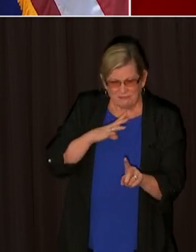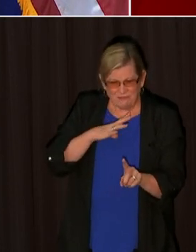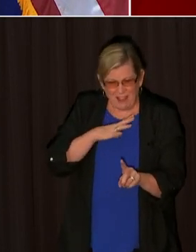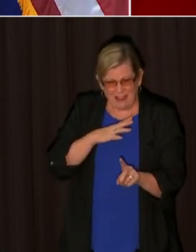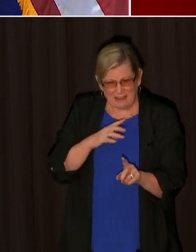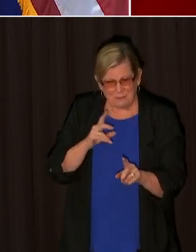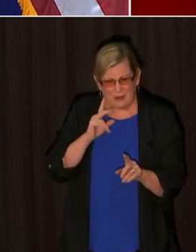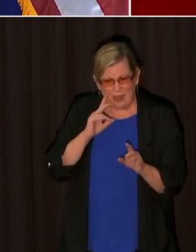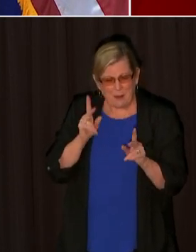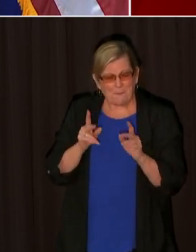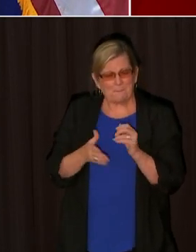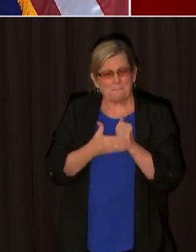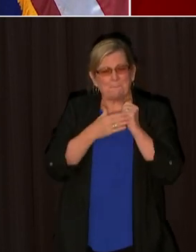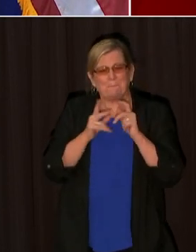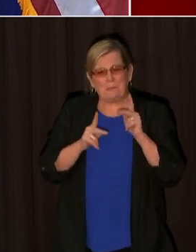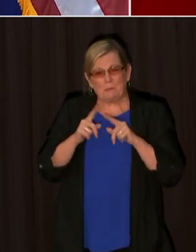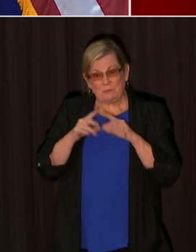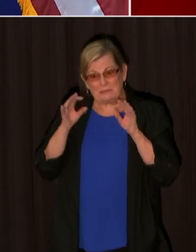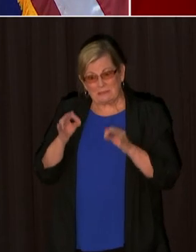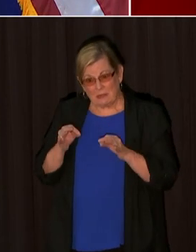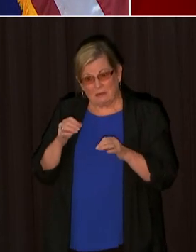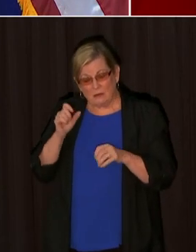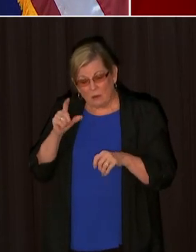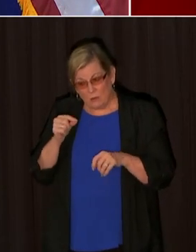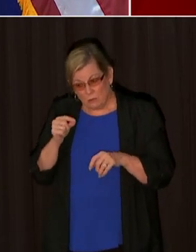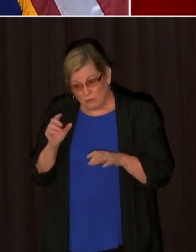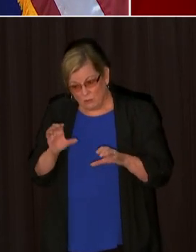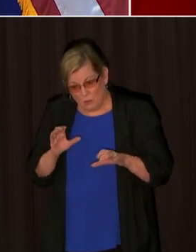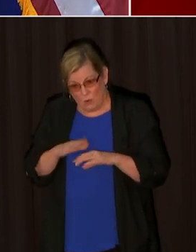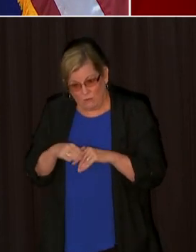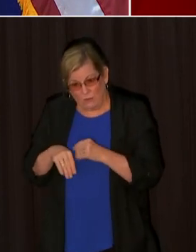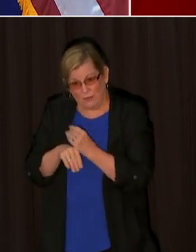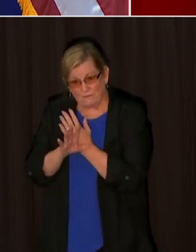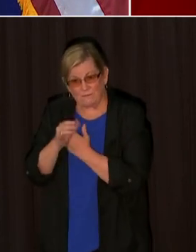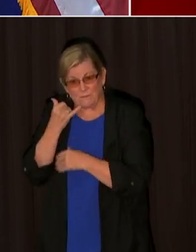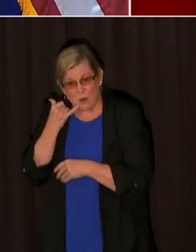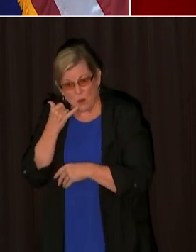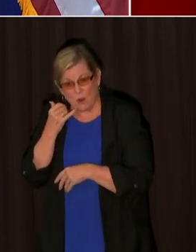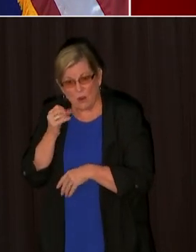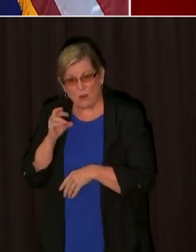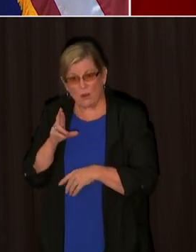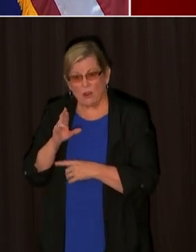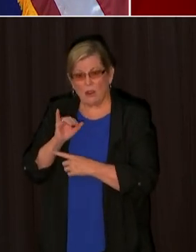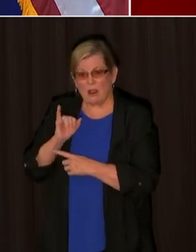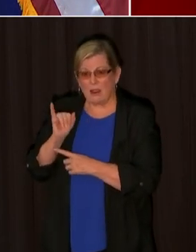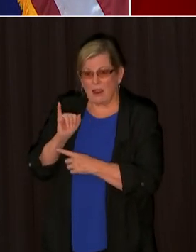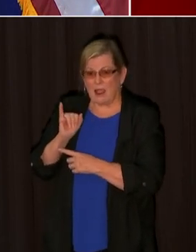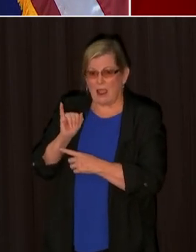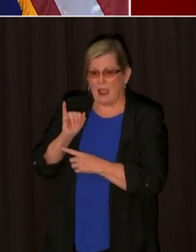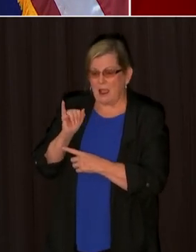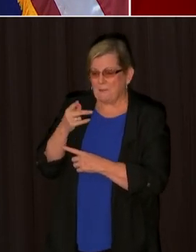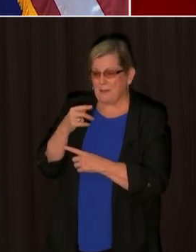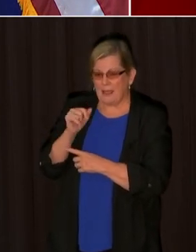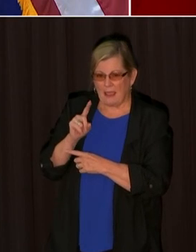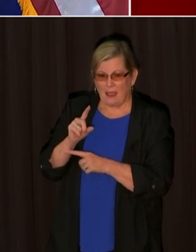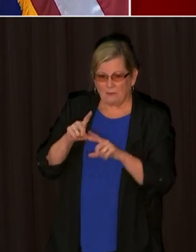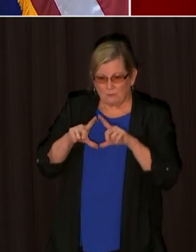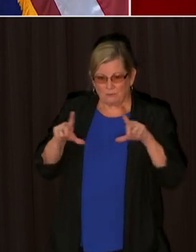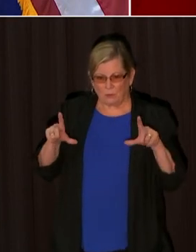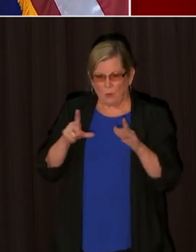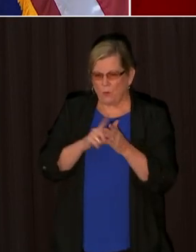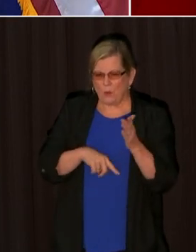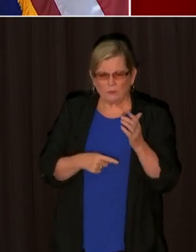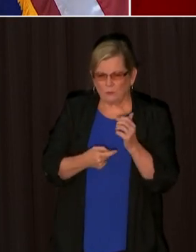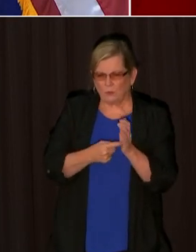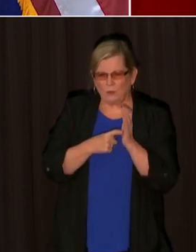can be done over the phone, what can be done using an iPad, and what requires me to come in person. The important thing is to